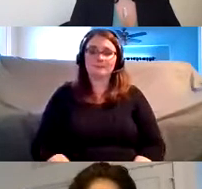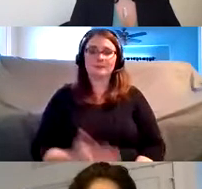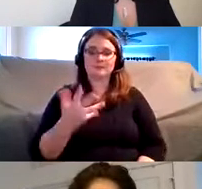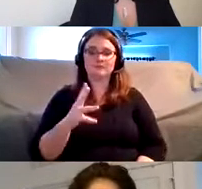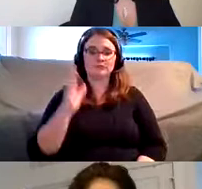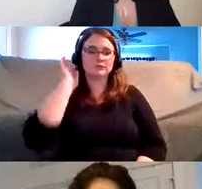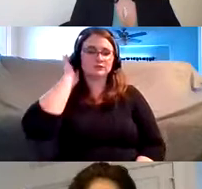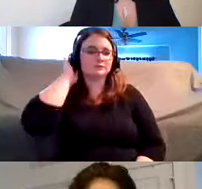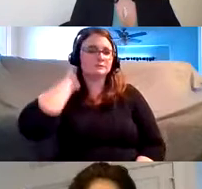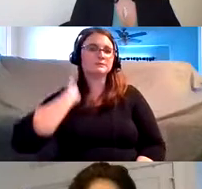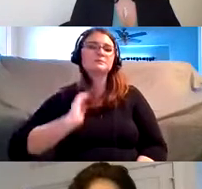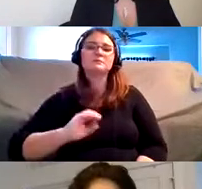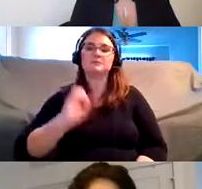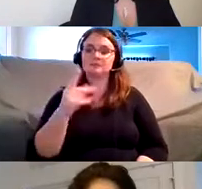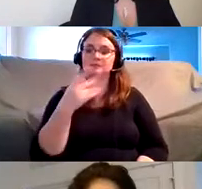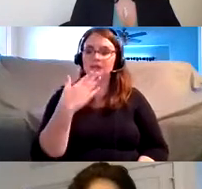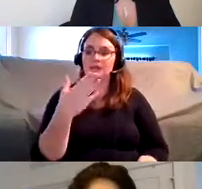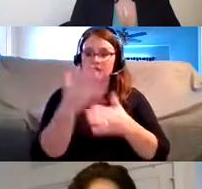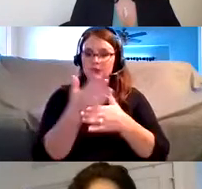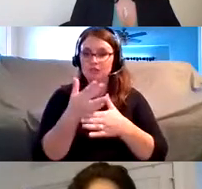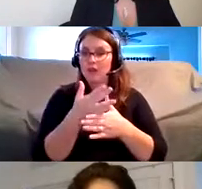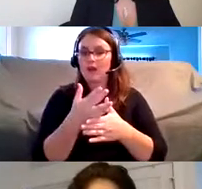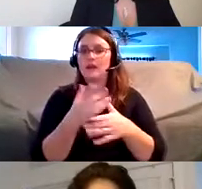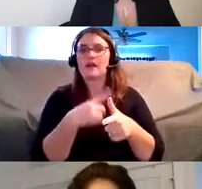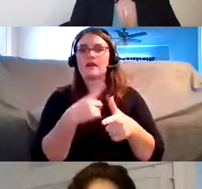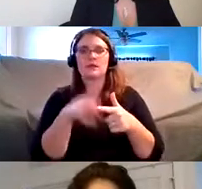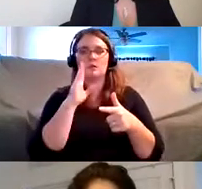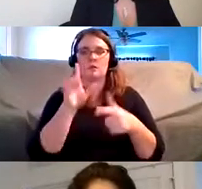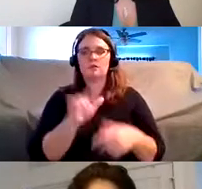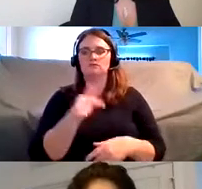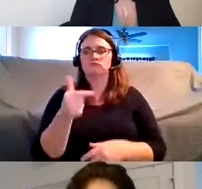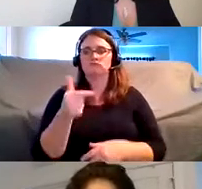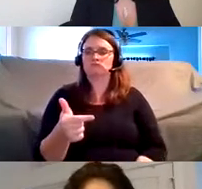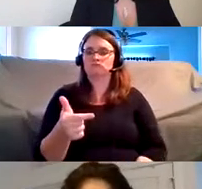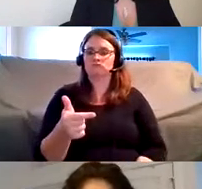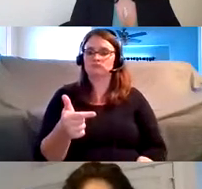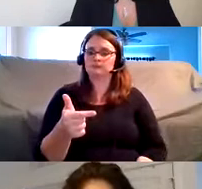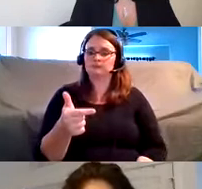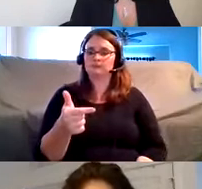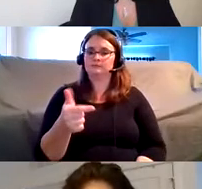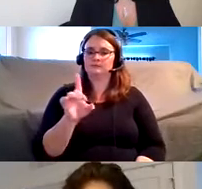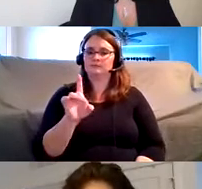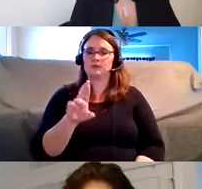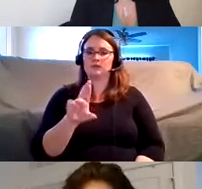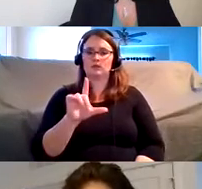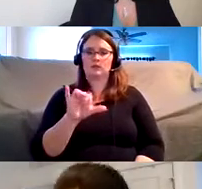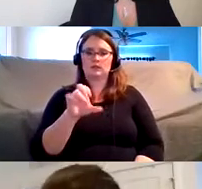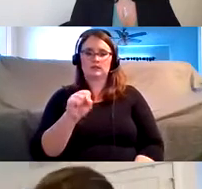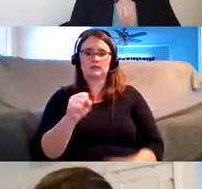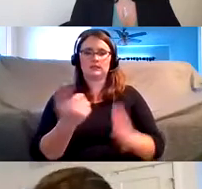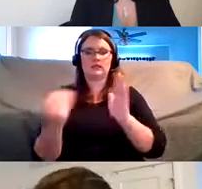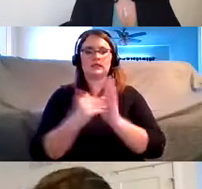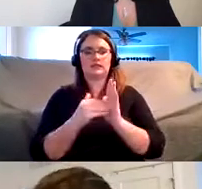All right, thank you for sharing. And then we're gonna hand it over to Dr. Loasis again. She has a couple